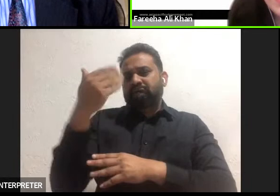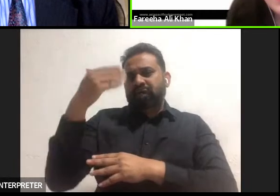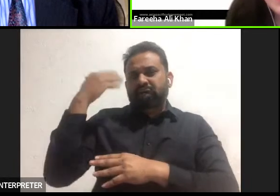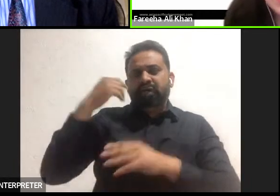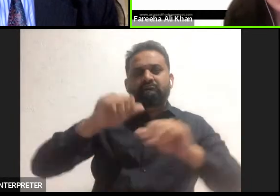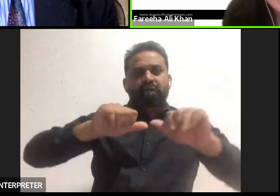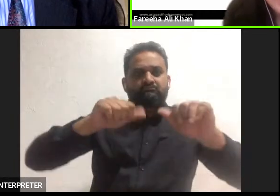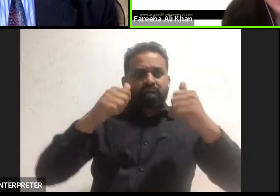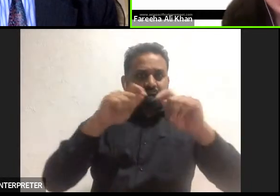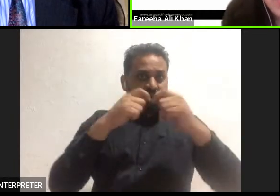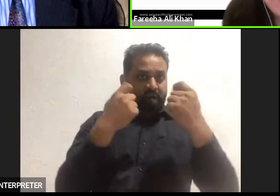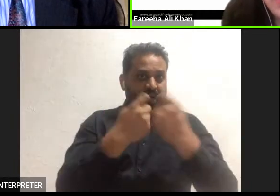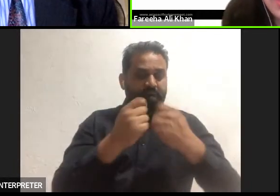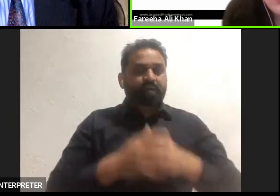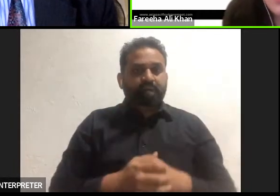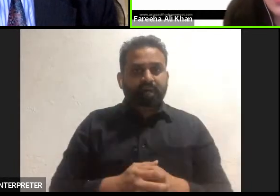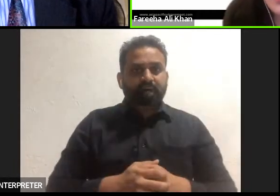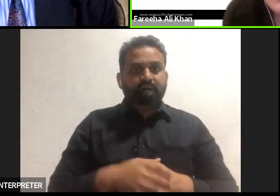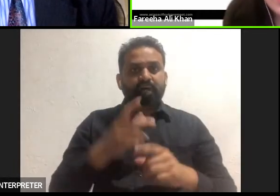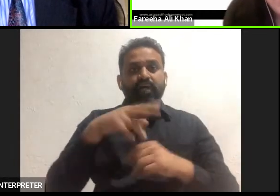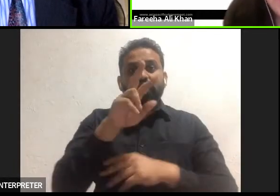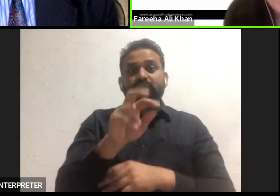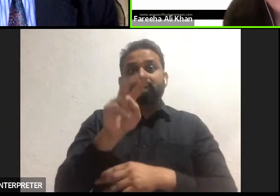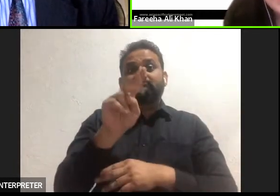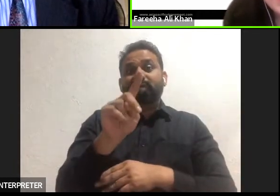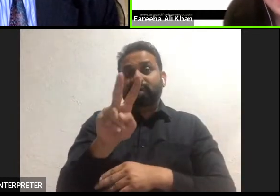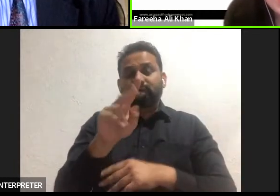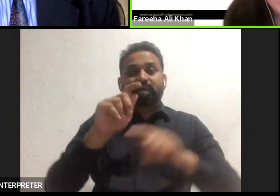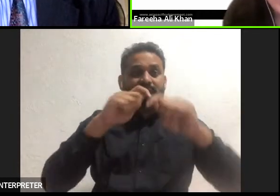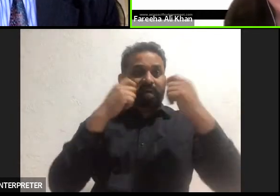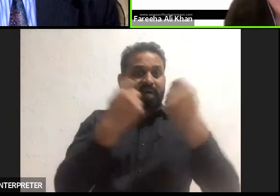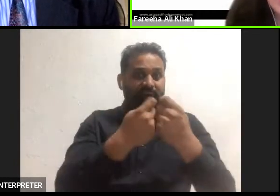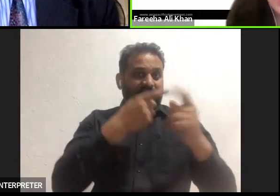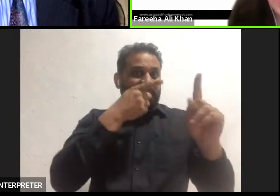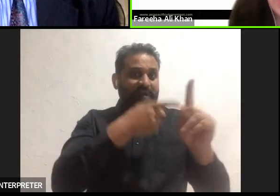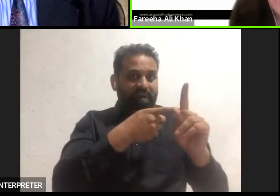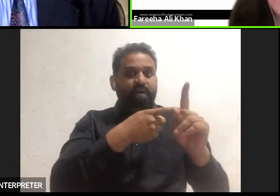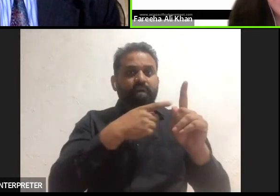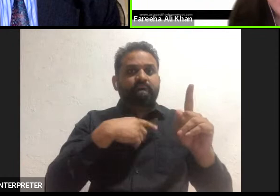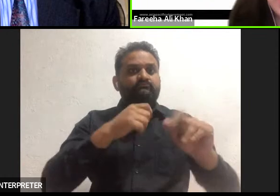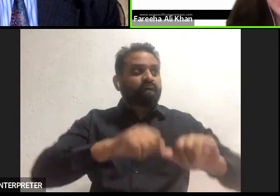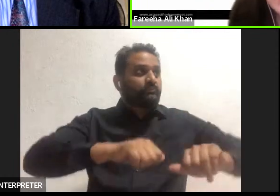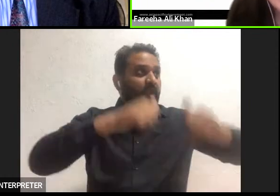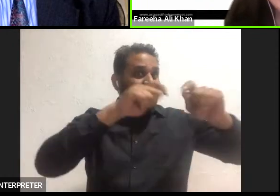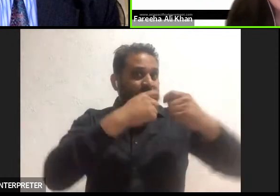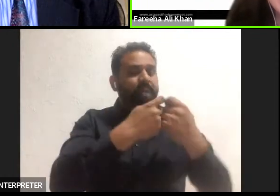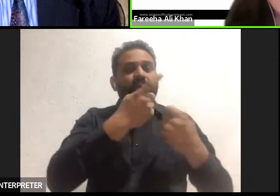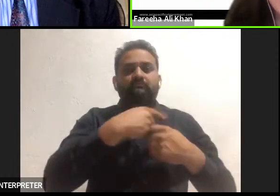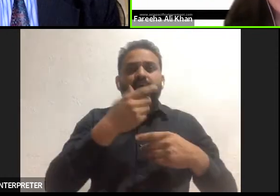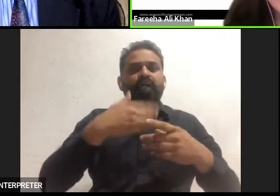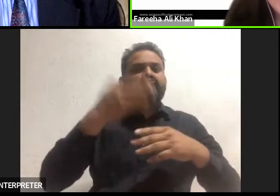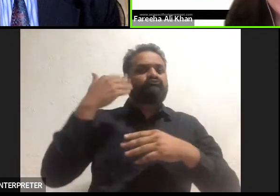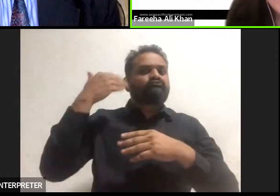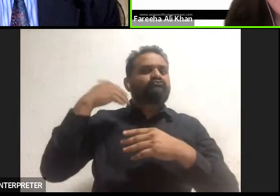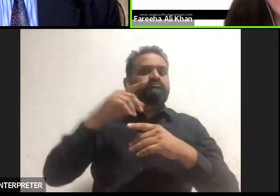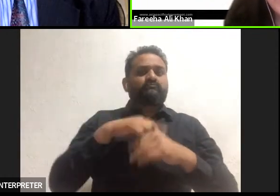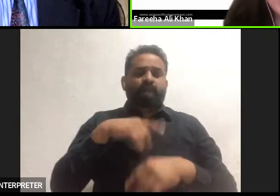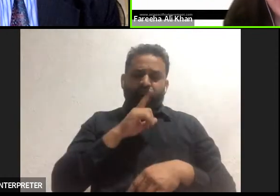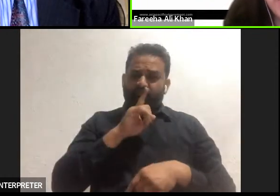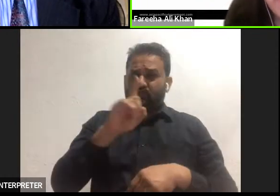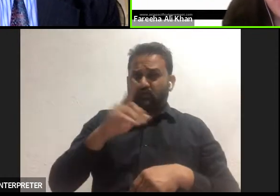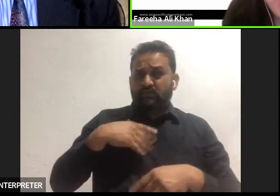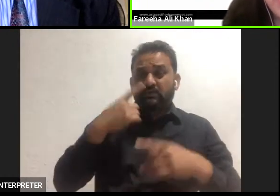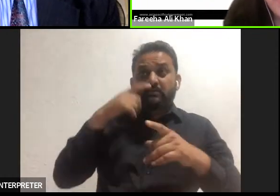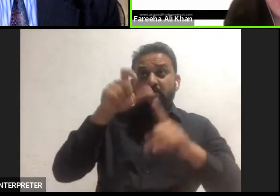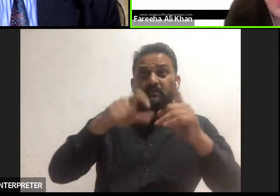WIS East 2012, and runner-up team at WIS East 2011. Sir, I'm sure the attendees are waiting